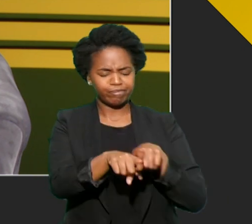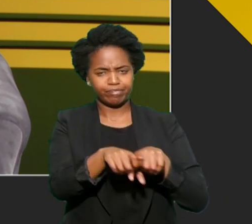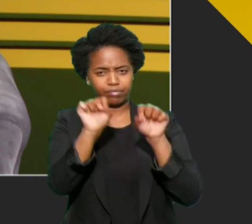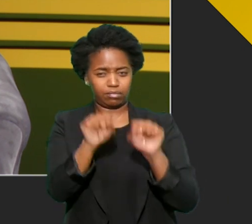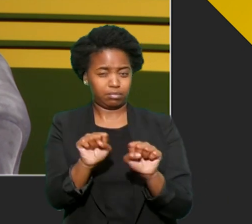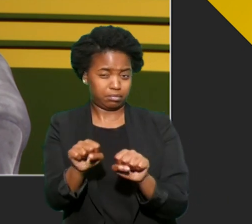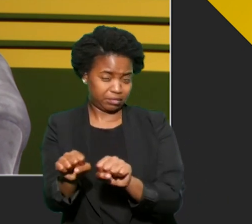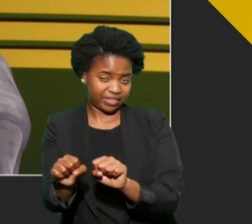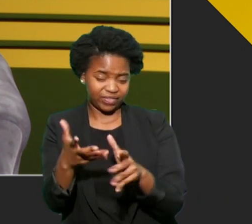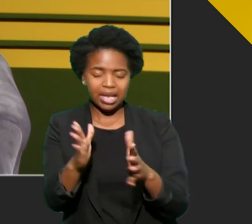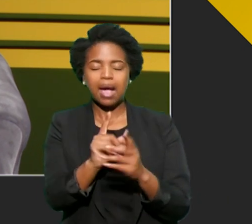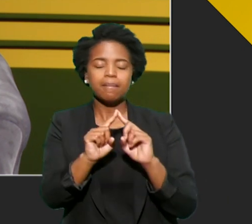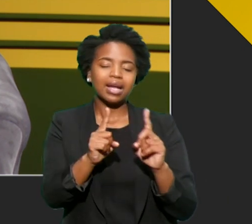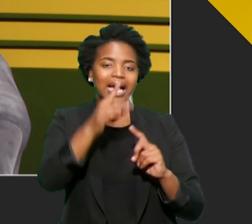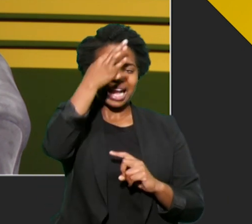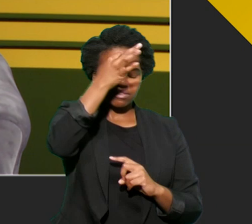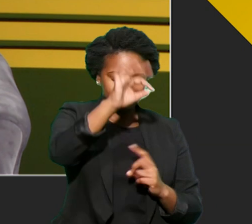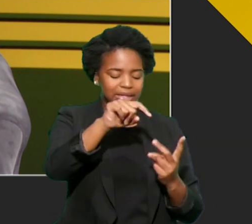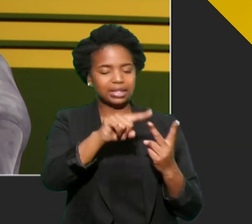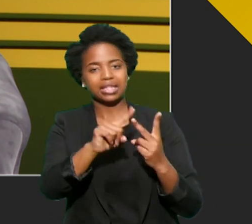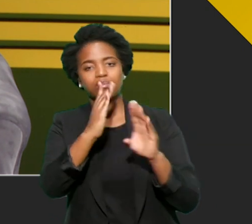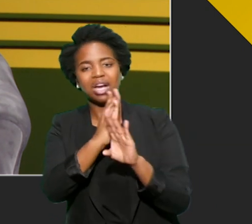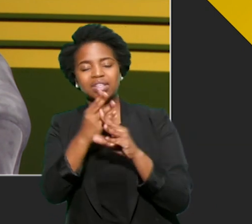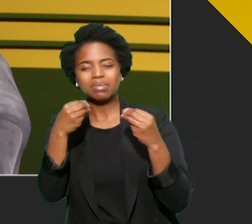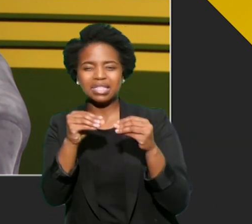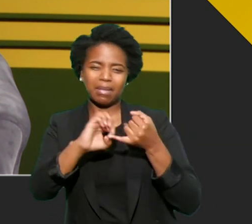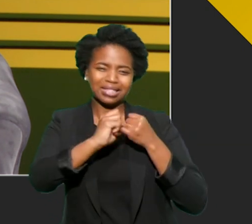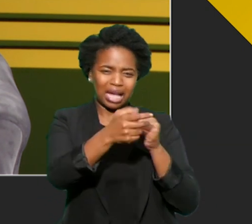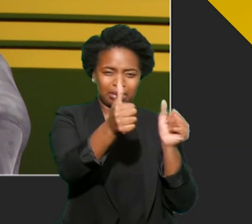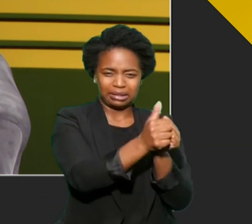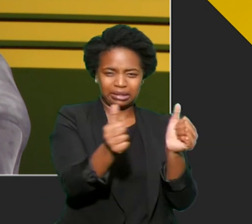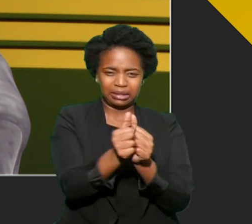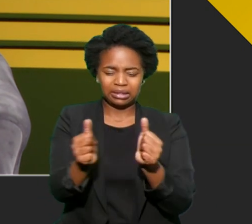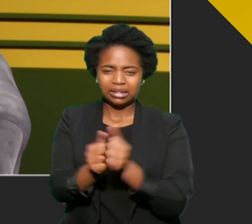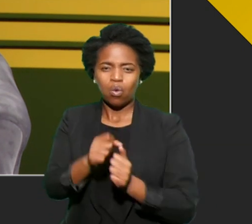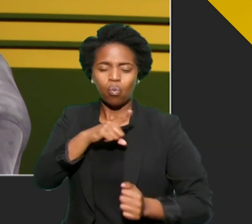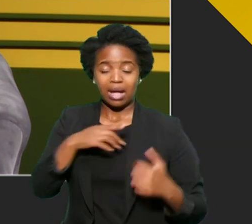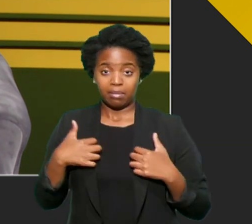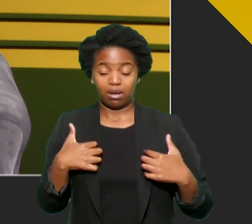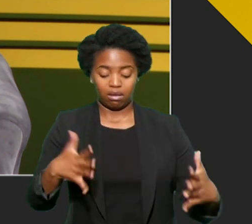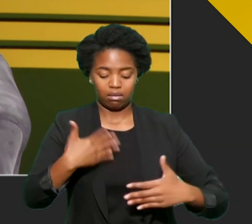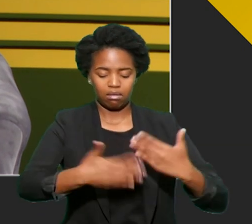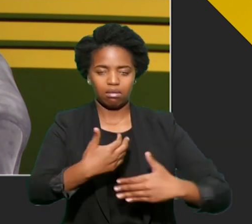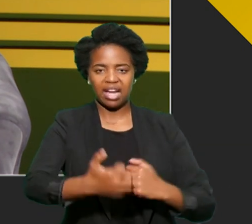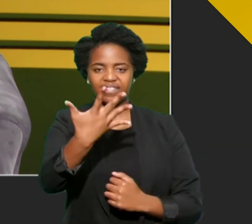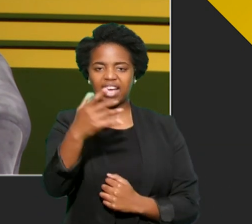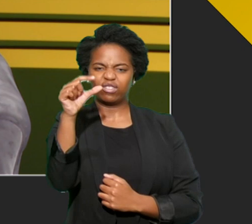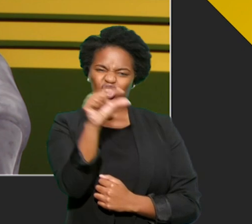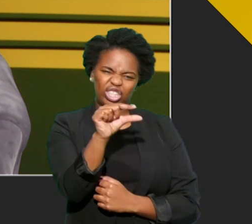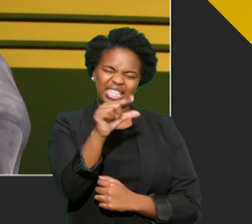Now, of course, private sector, government have China had these partnerships where they're trying to roll out yona 5G and understand